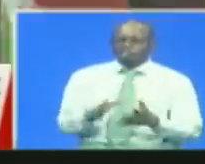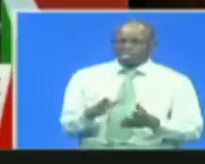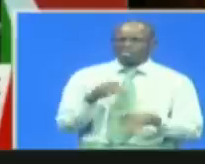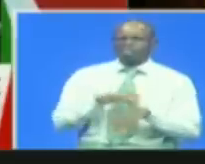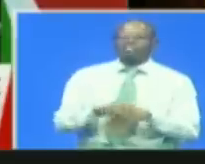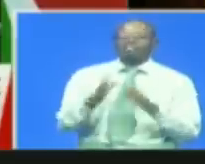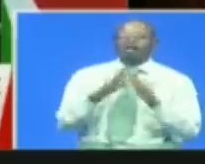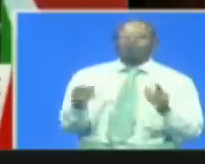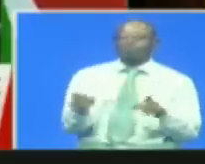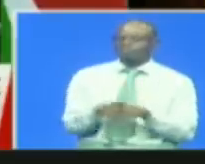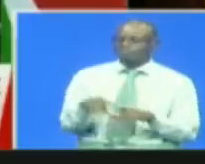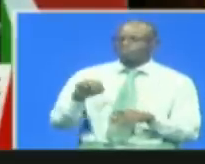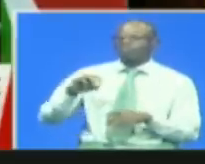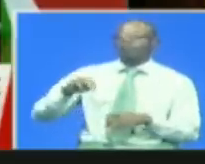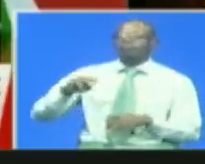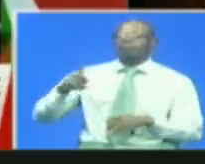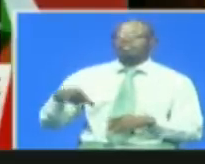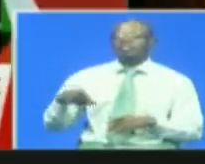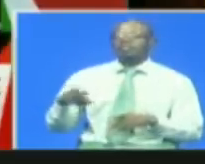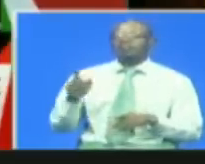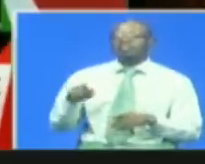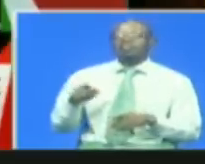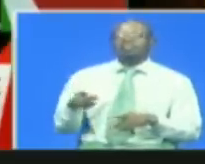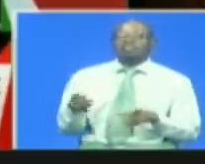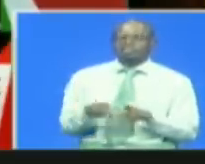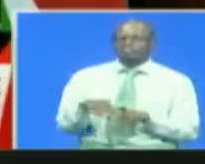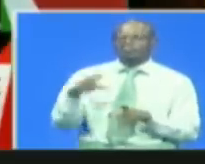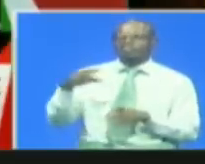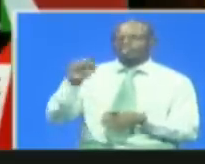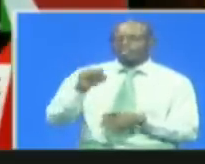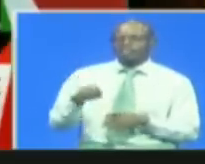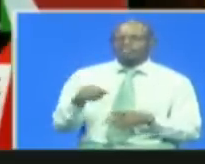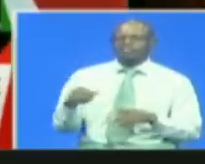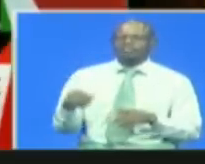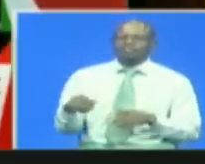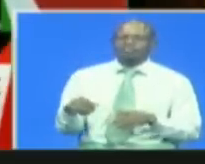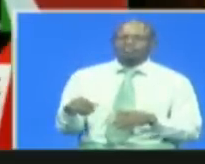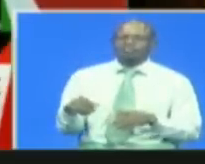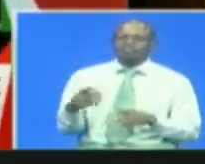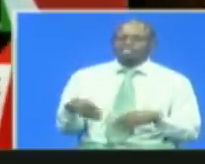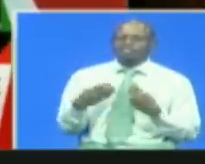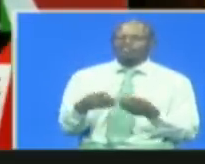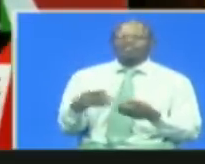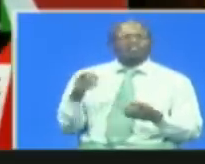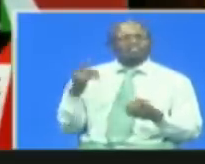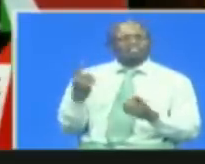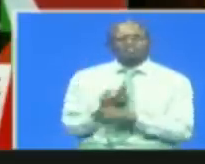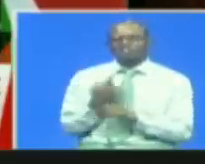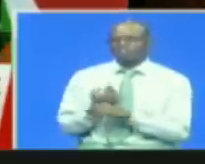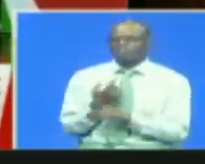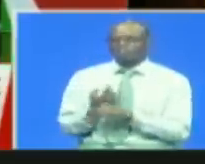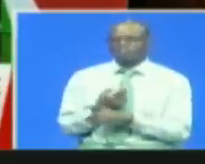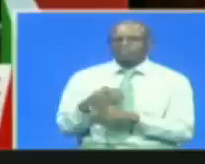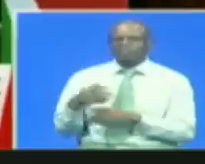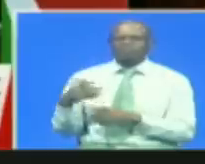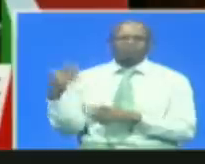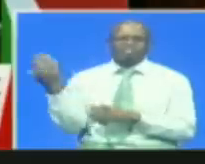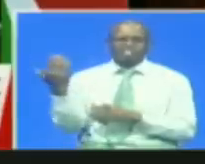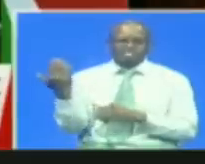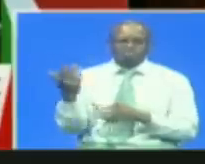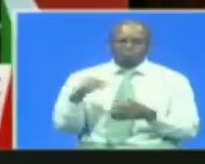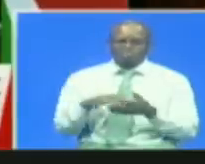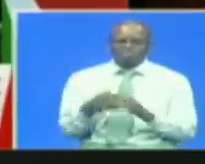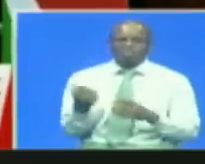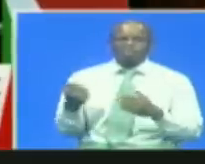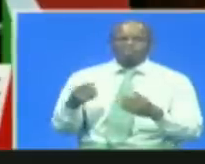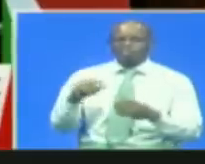MPs. These CSs are provided with all manner of facilitation, more GK vehicles. That does not happen